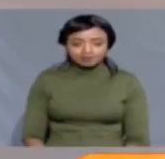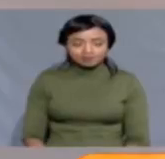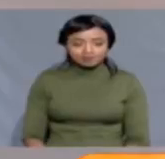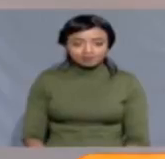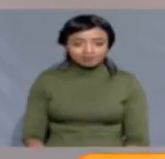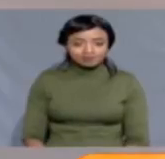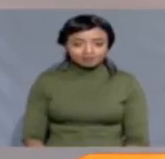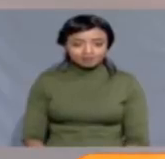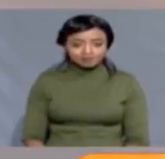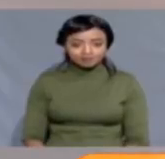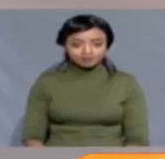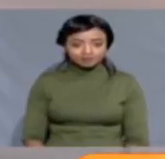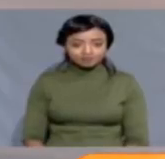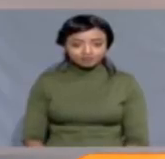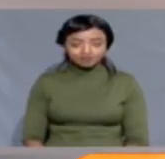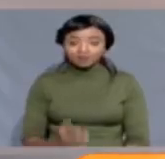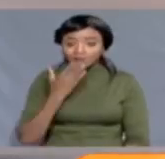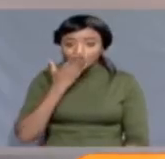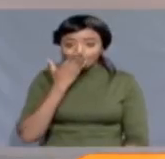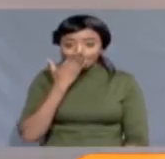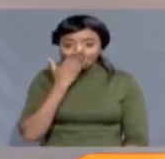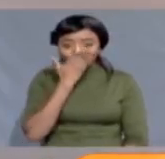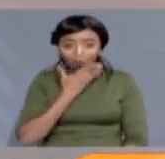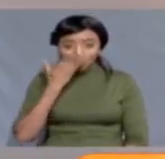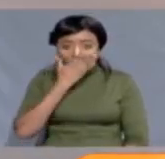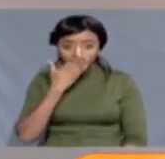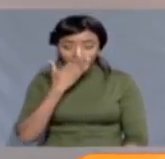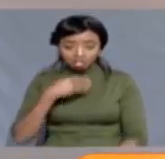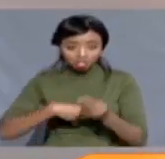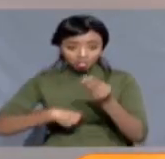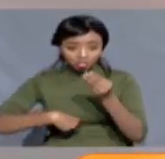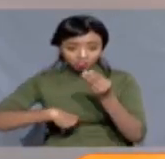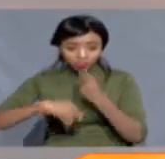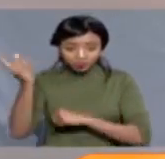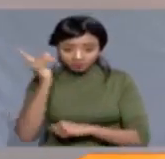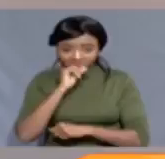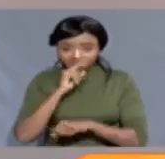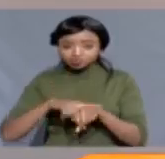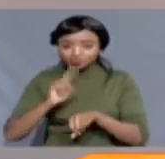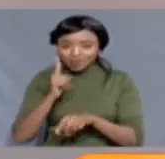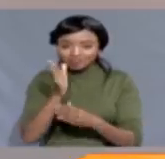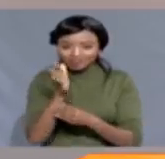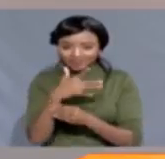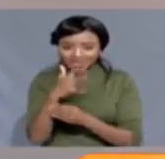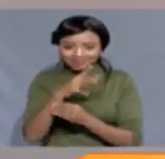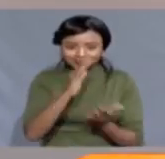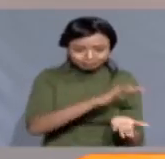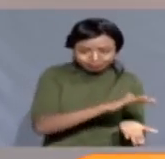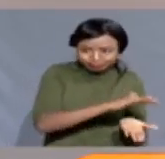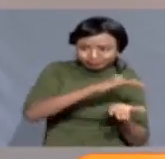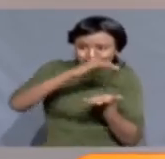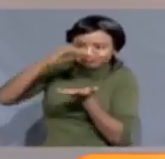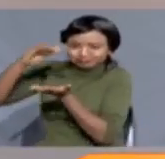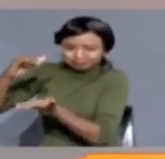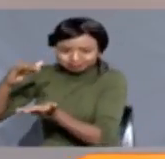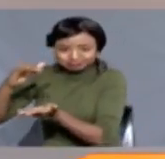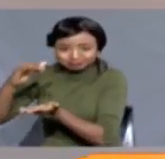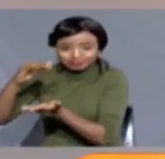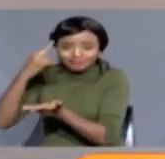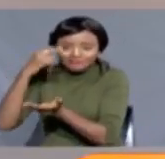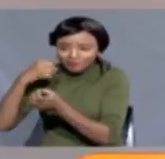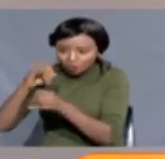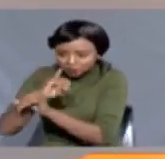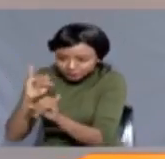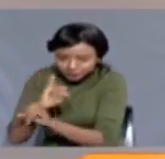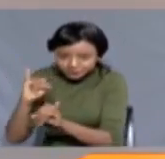And Kenya's first crude oil sold on Thursday will be shipped out at the end of August for refining. This as the Ministry of